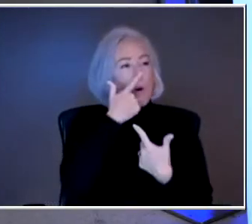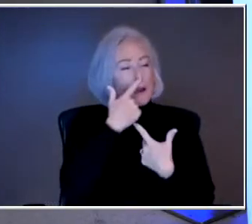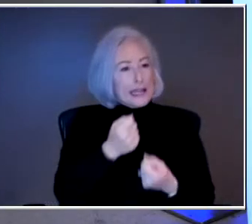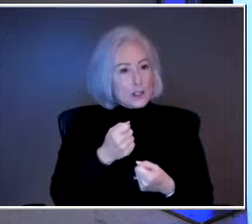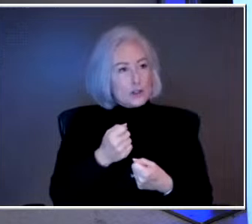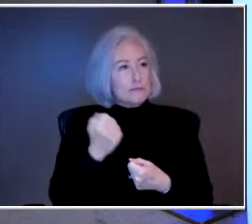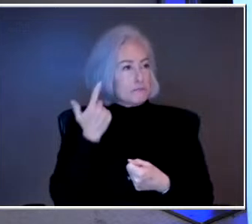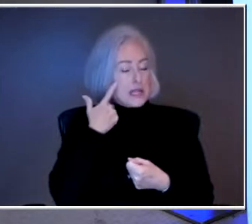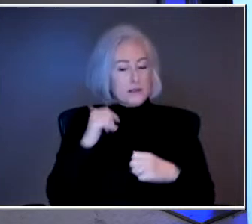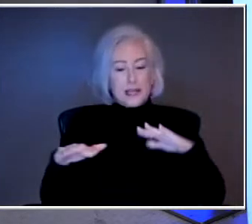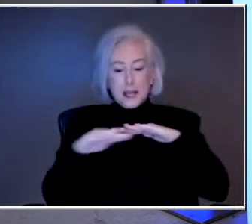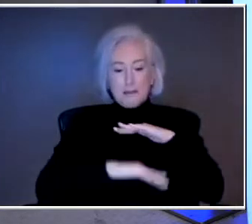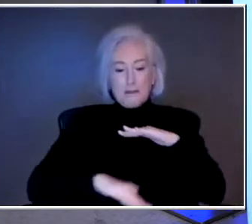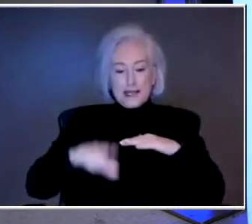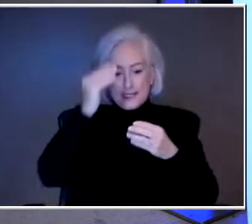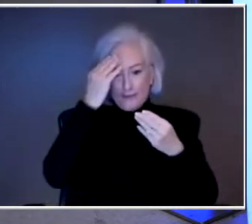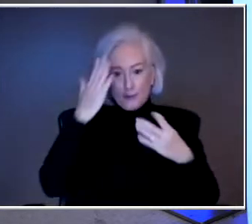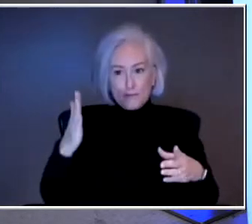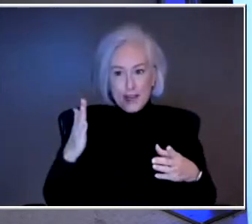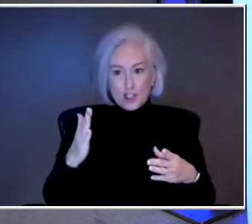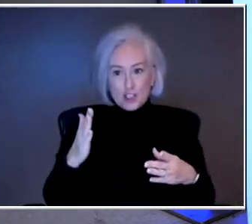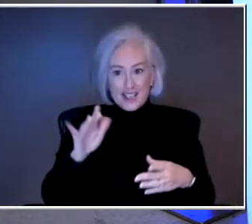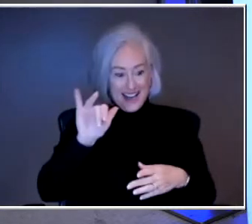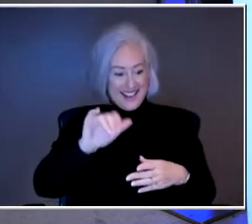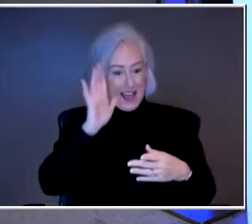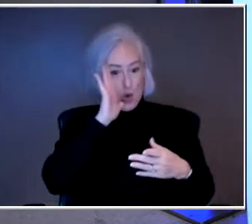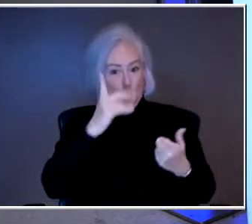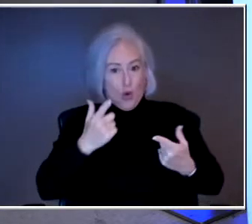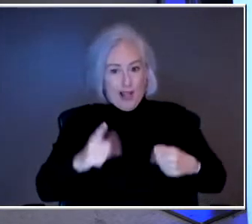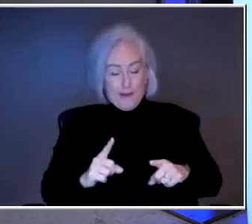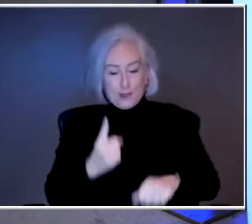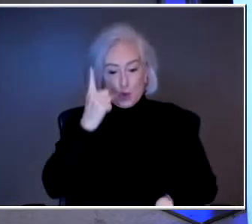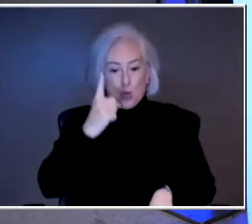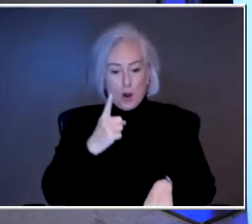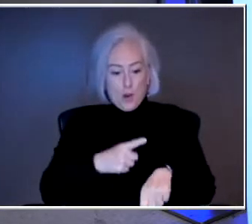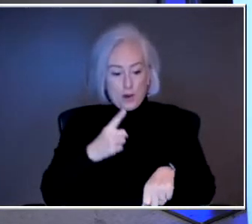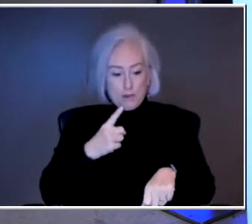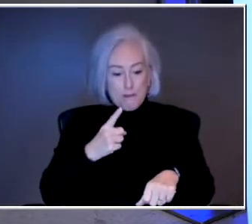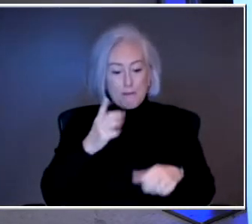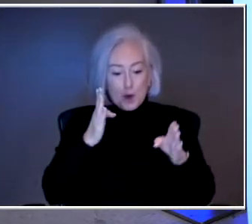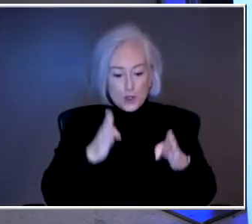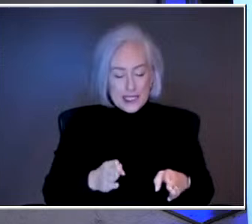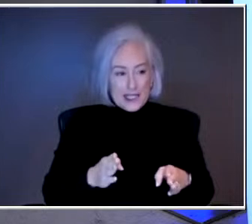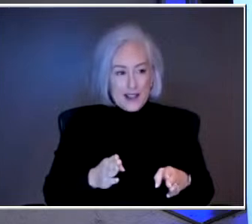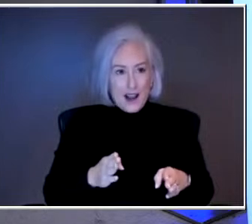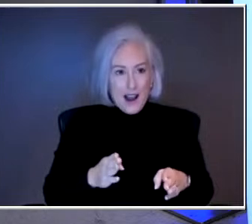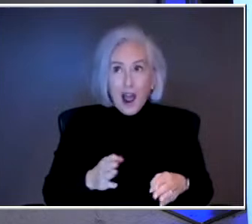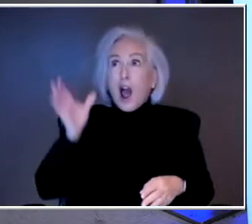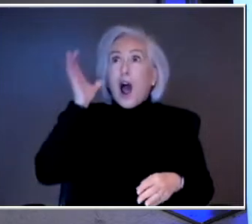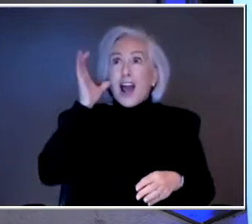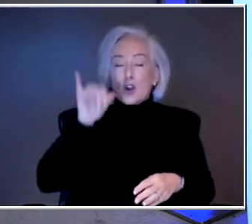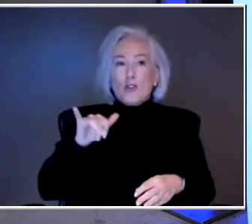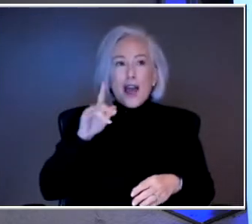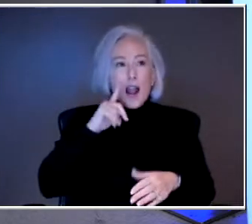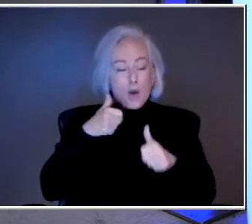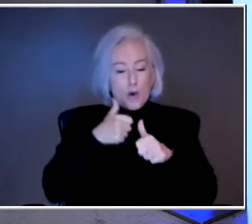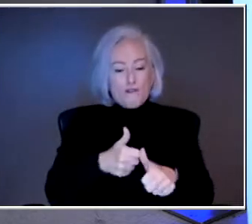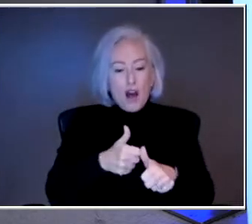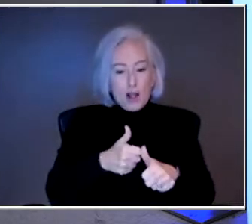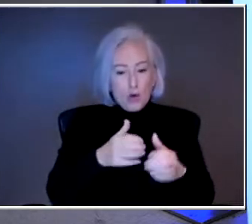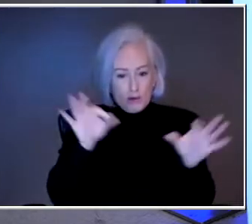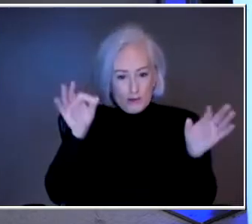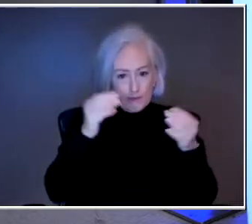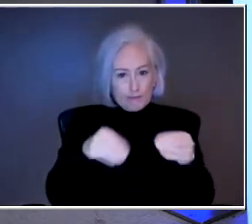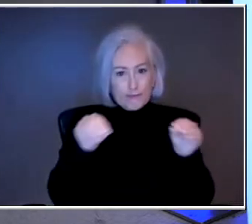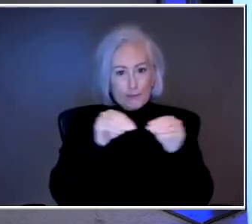somebody's going to hear it, and this is going to happen to one person. Absolutely. Yeah. And they're going to go, oh, I heard that, and I'm going to do that this year. What kind of injuries do you see the most